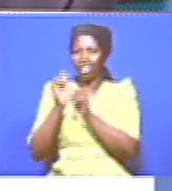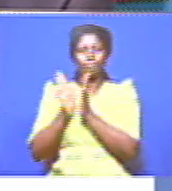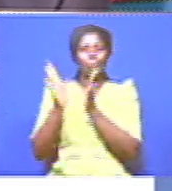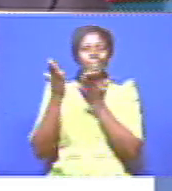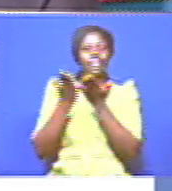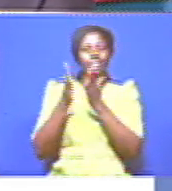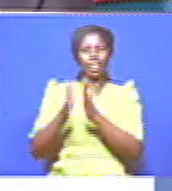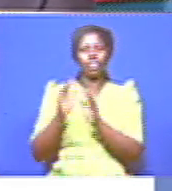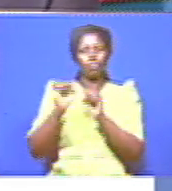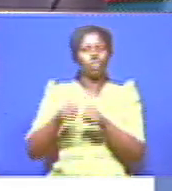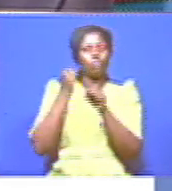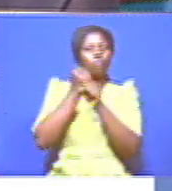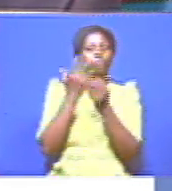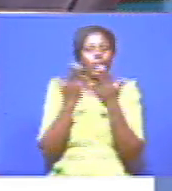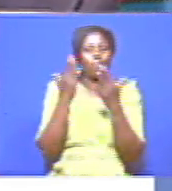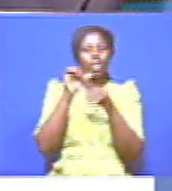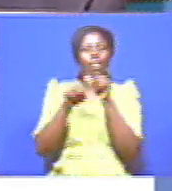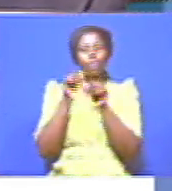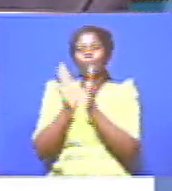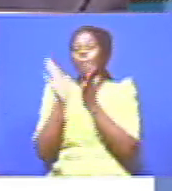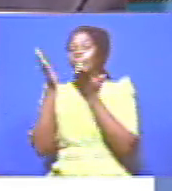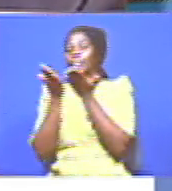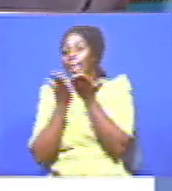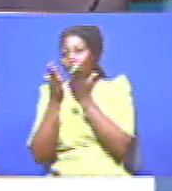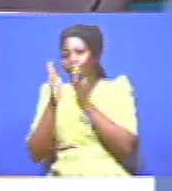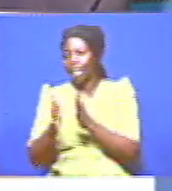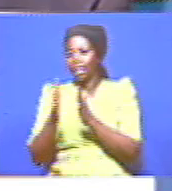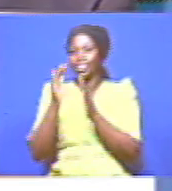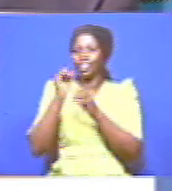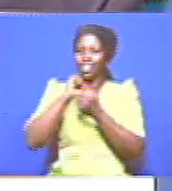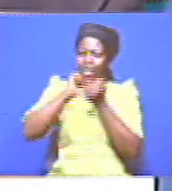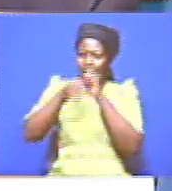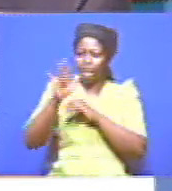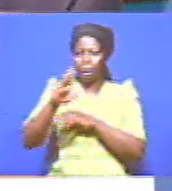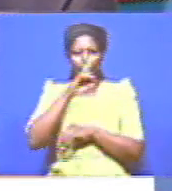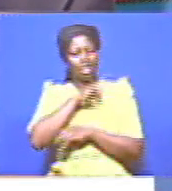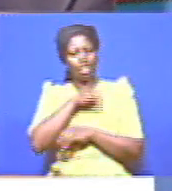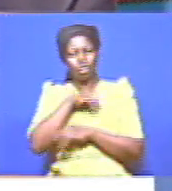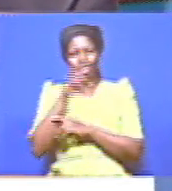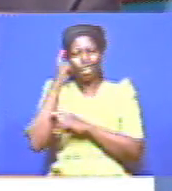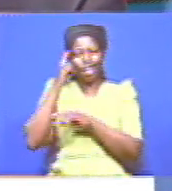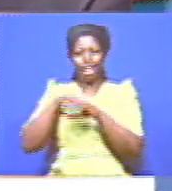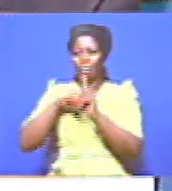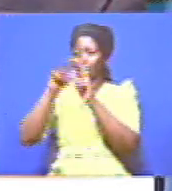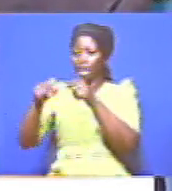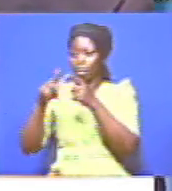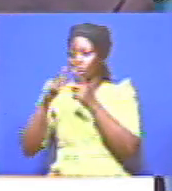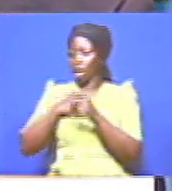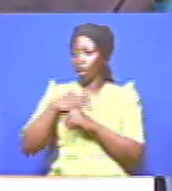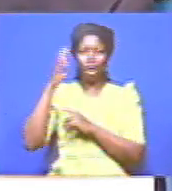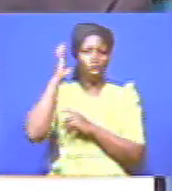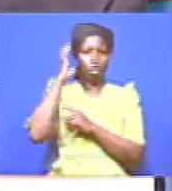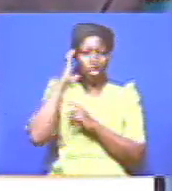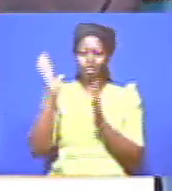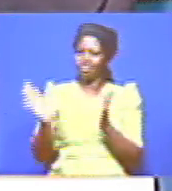do something about public servants? Mm-hmm. Change their attitude and thinking. And when they come to our college, mm-hmm. we inculcate them